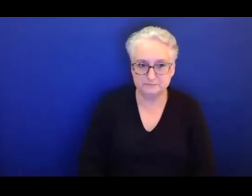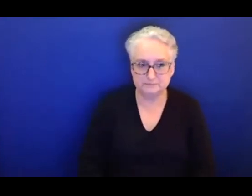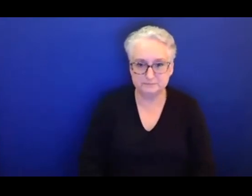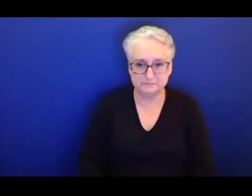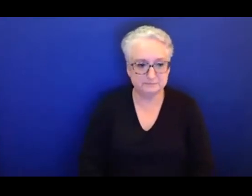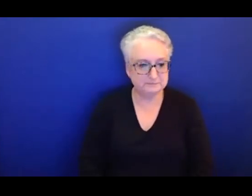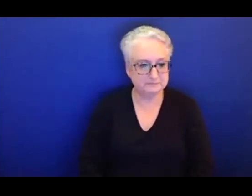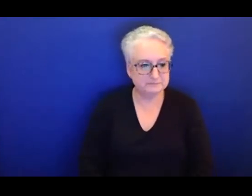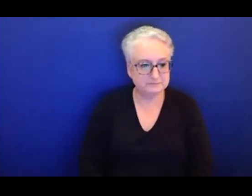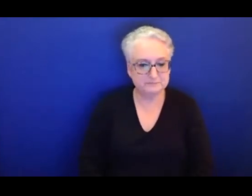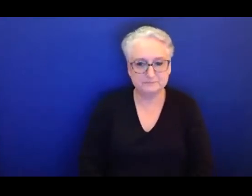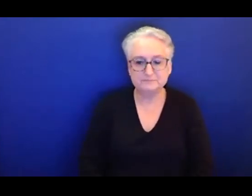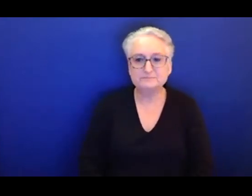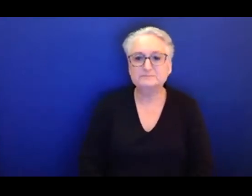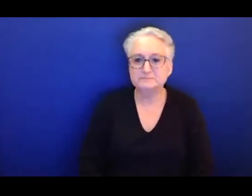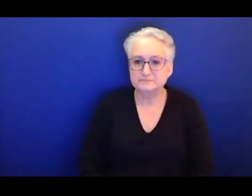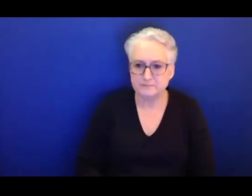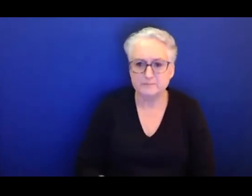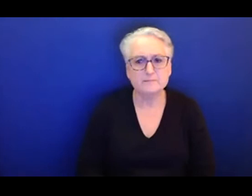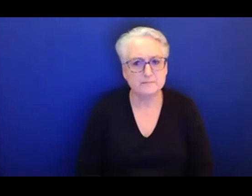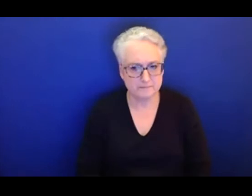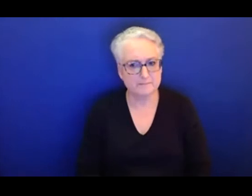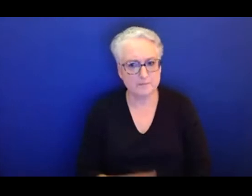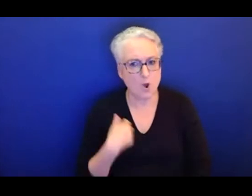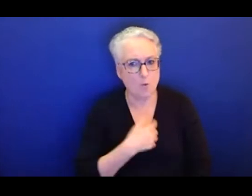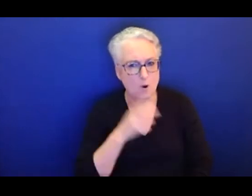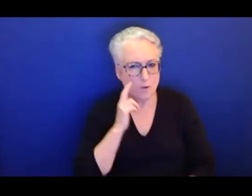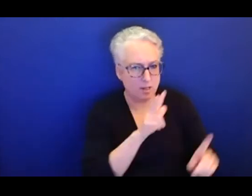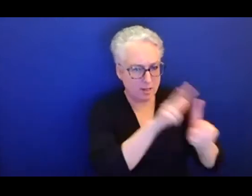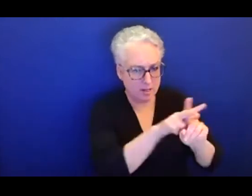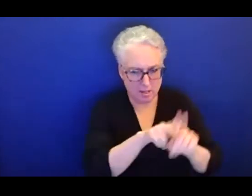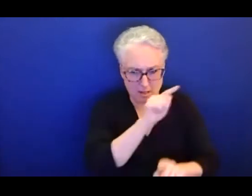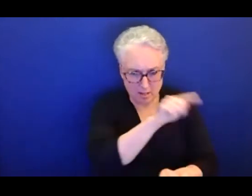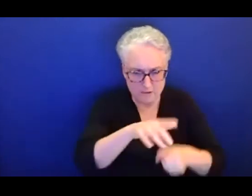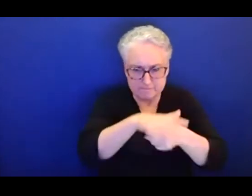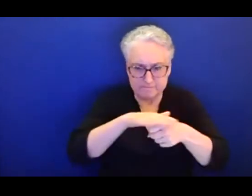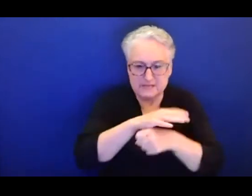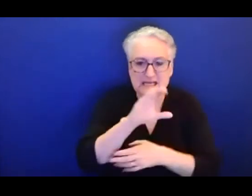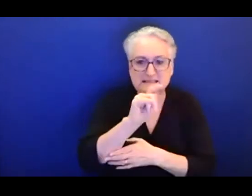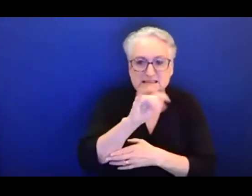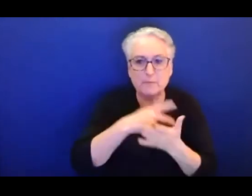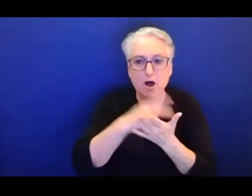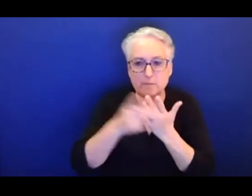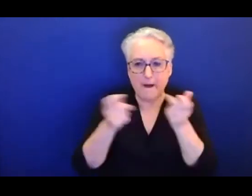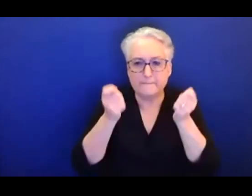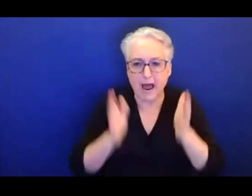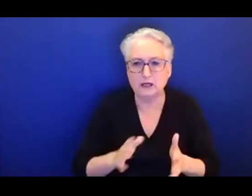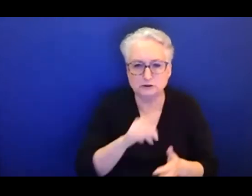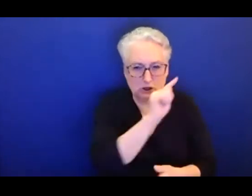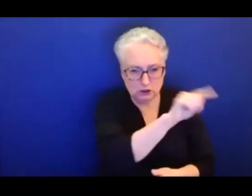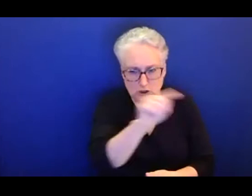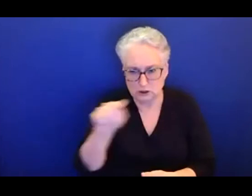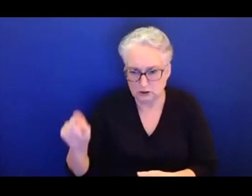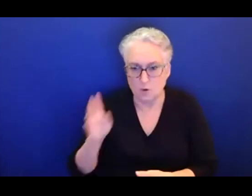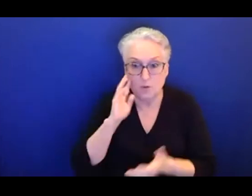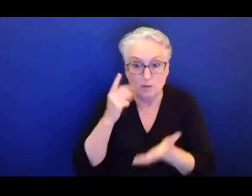program managers who are going to be giving an overview and highlights of the projects and